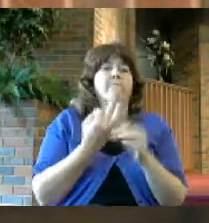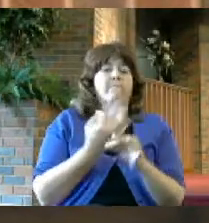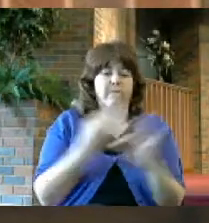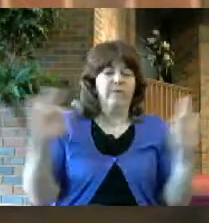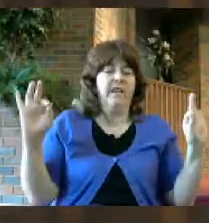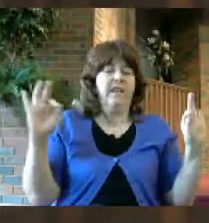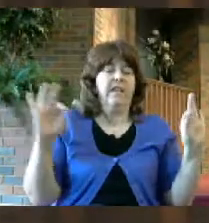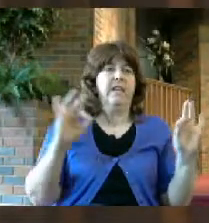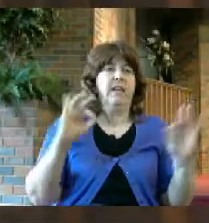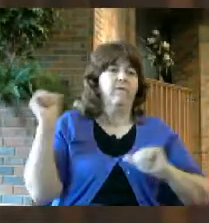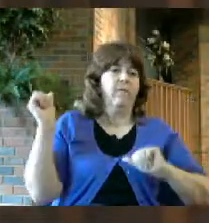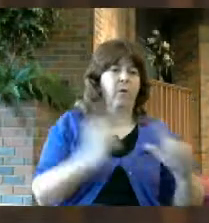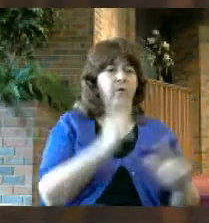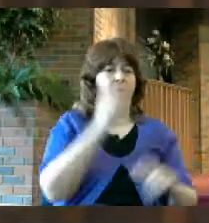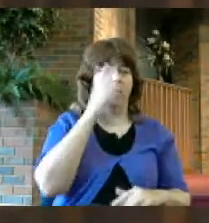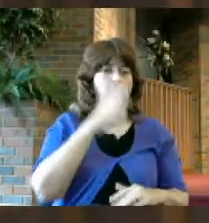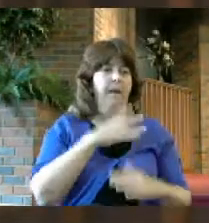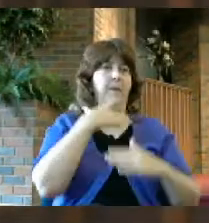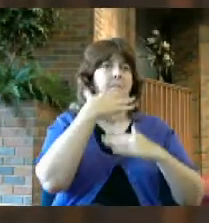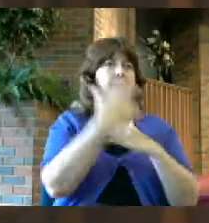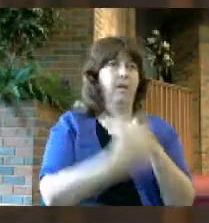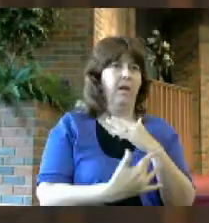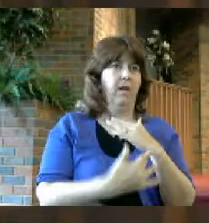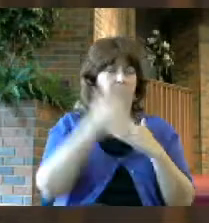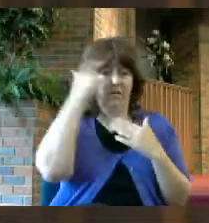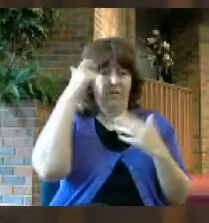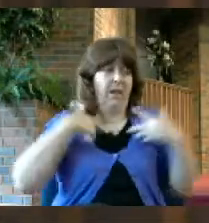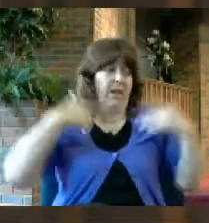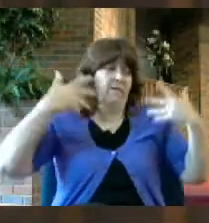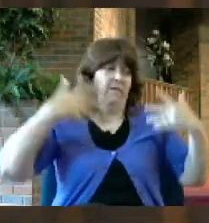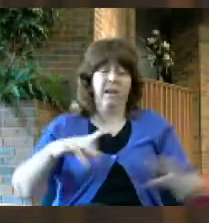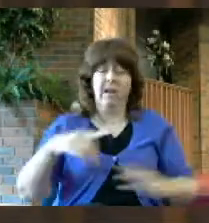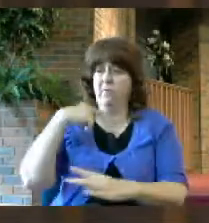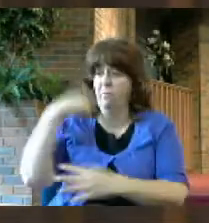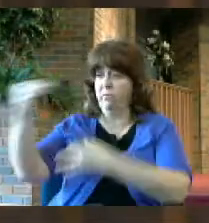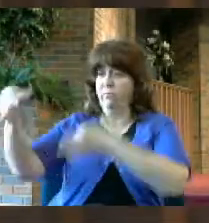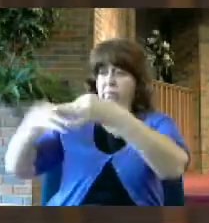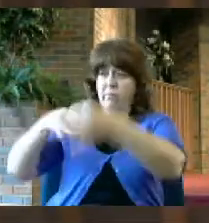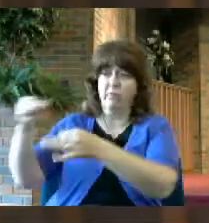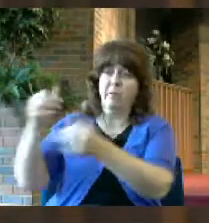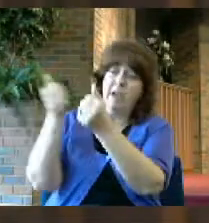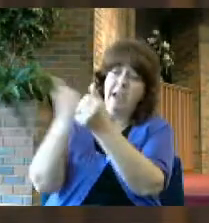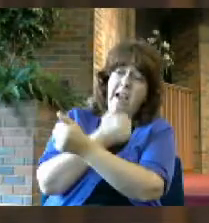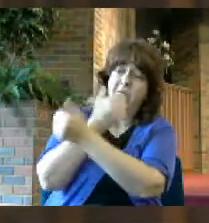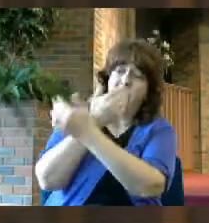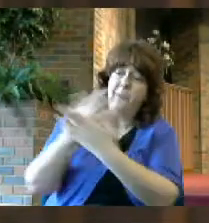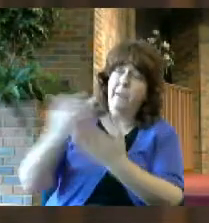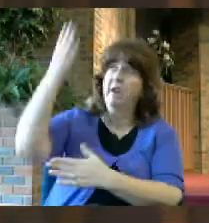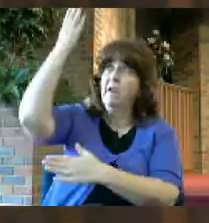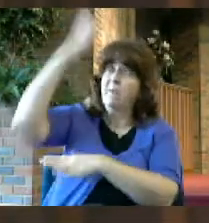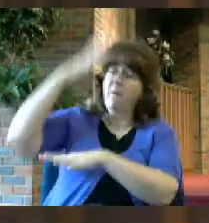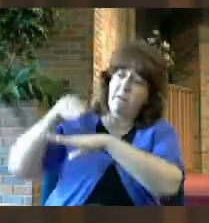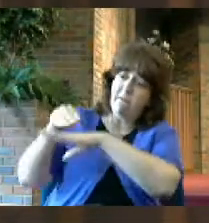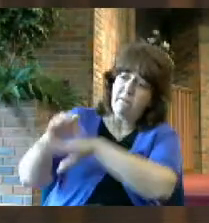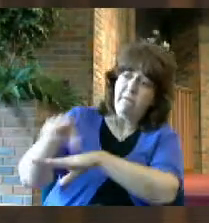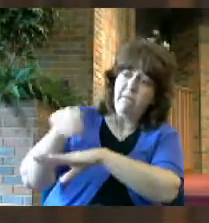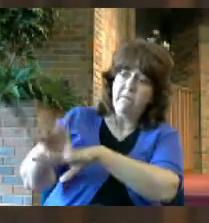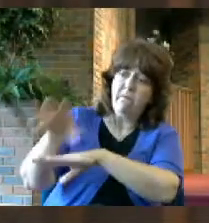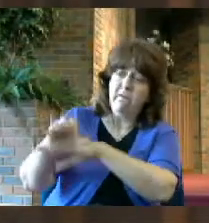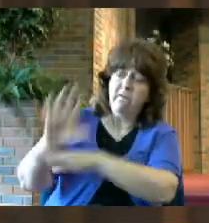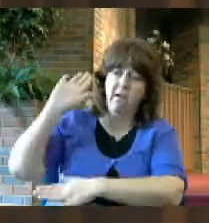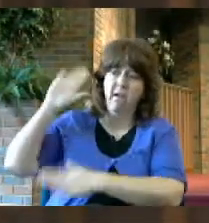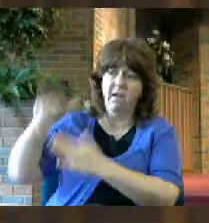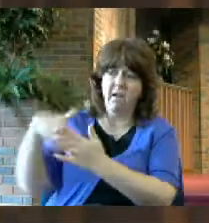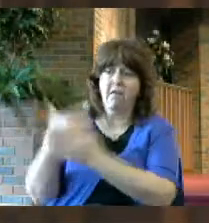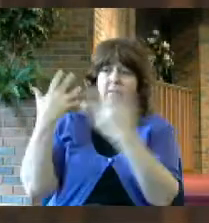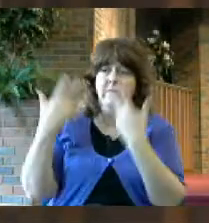you all of the counsel of God. Paul says, I will not be held responsible